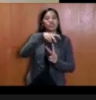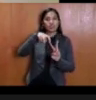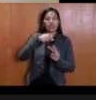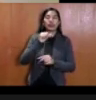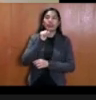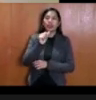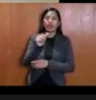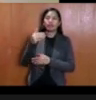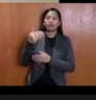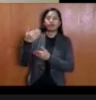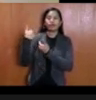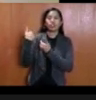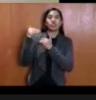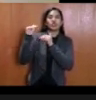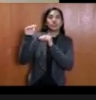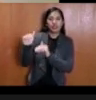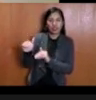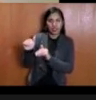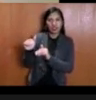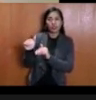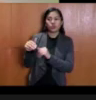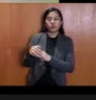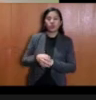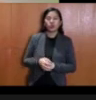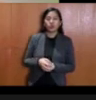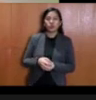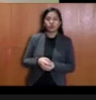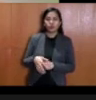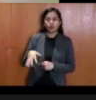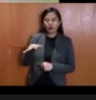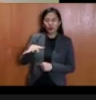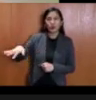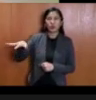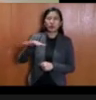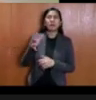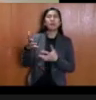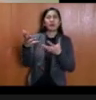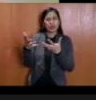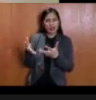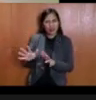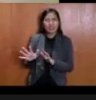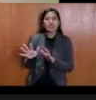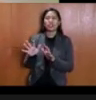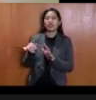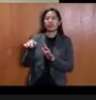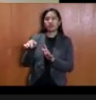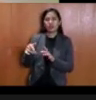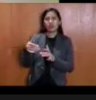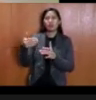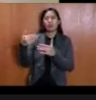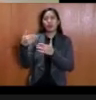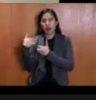burden of climate transition to an already overburdened Philippine population.